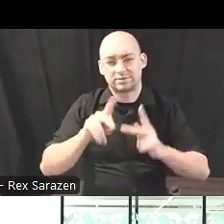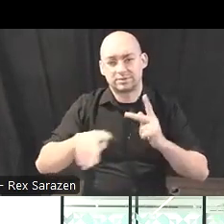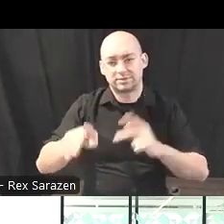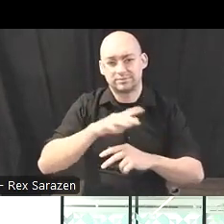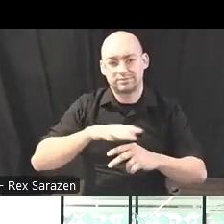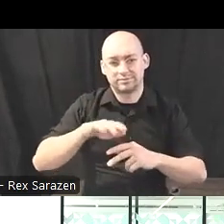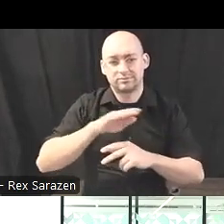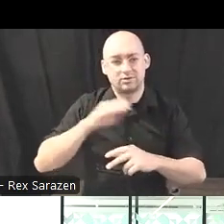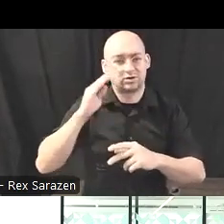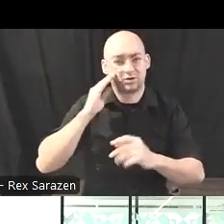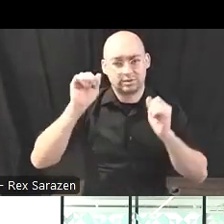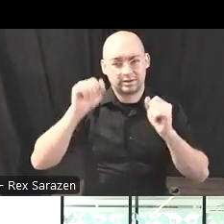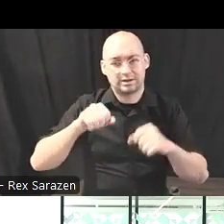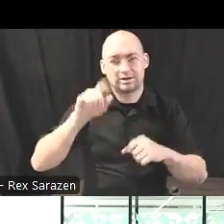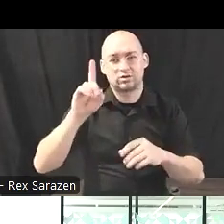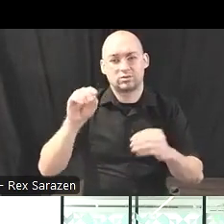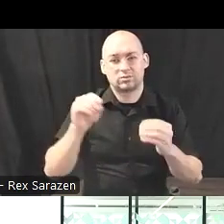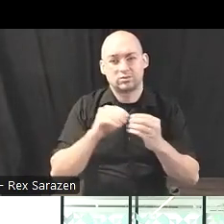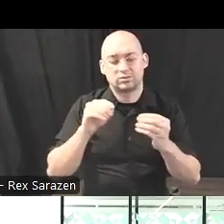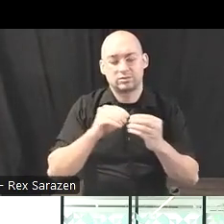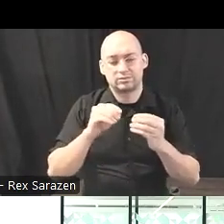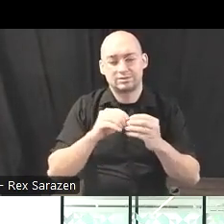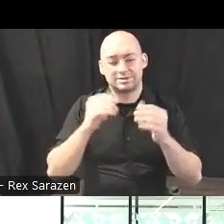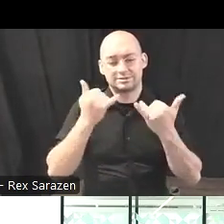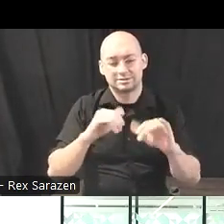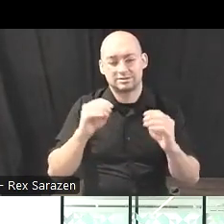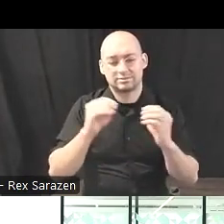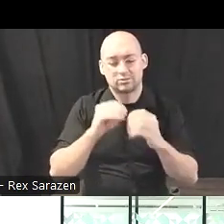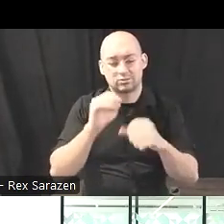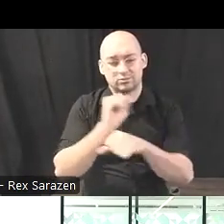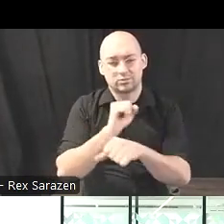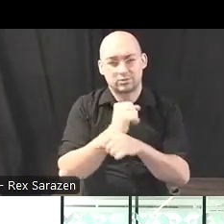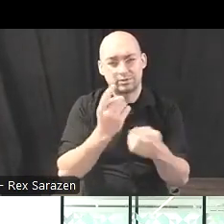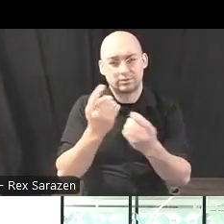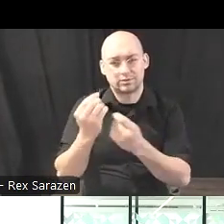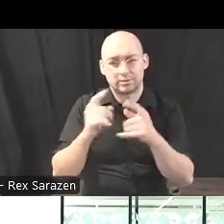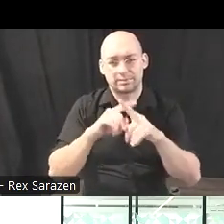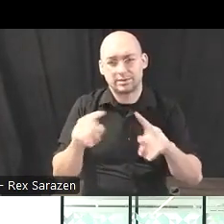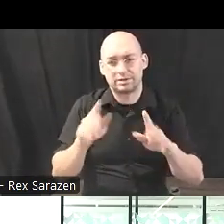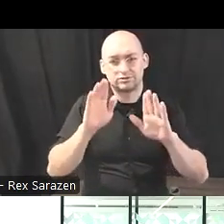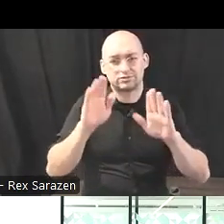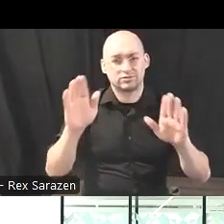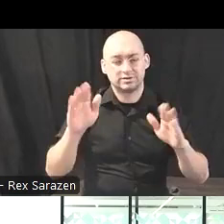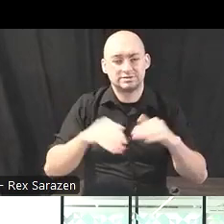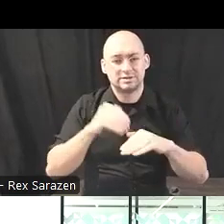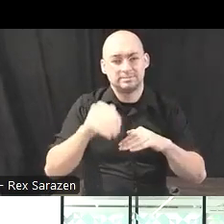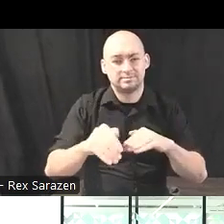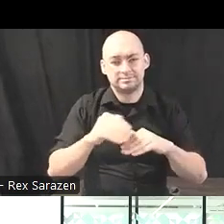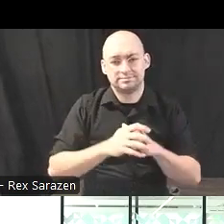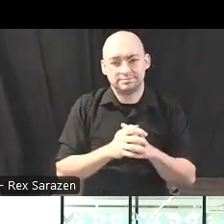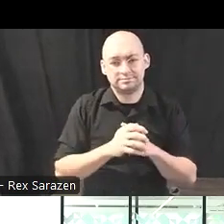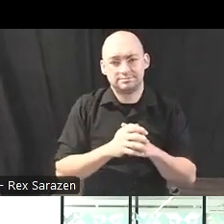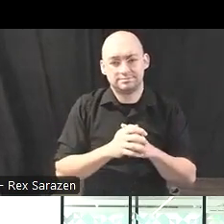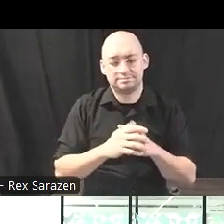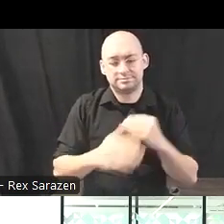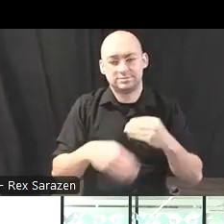can be done. We think there's a lot of work to do to continue building out that program, but it's a great step forward. Additionally, we're really